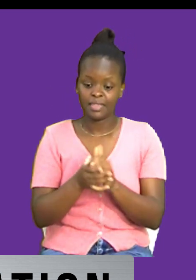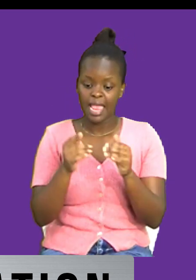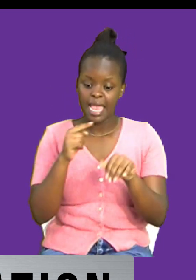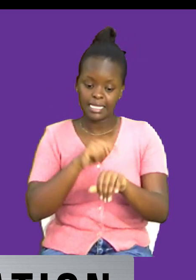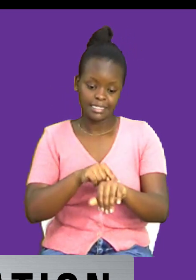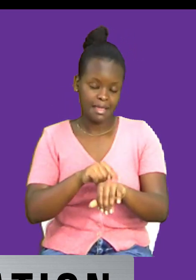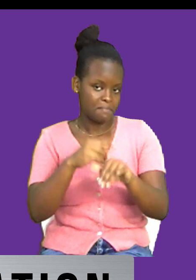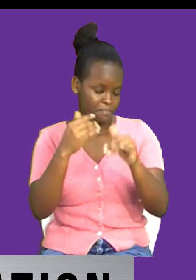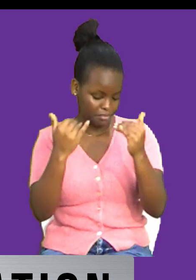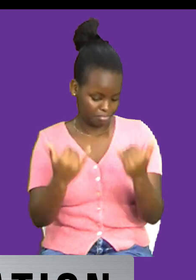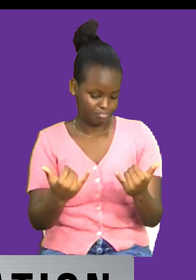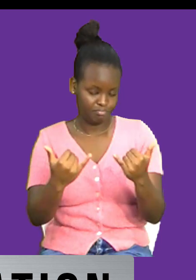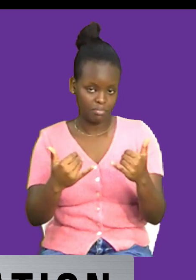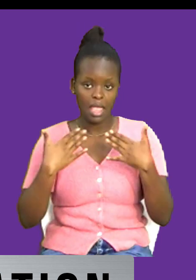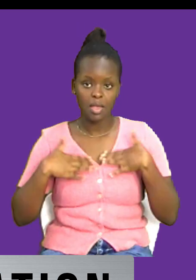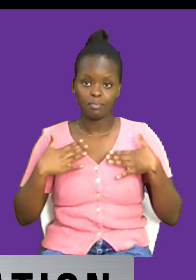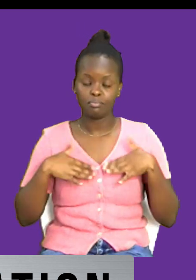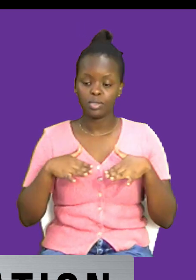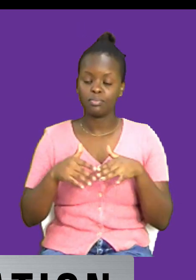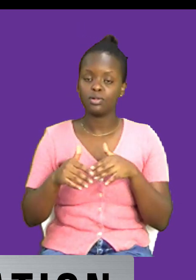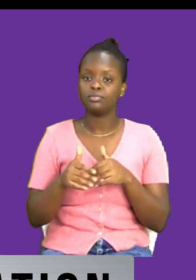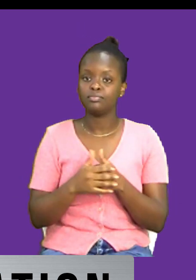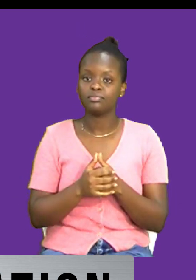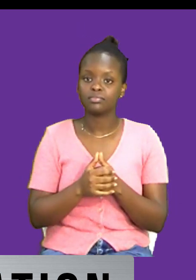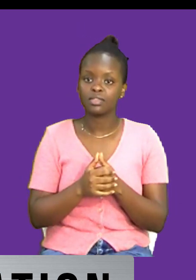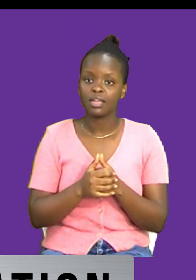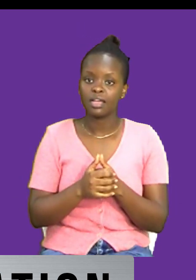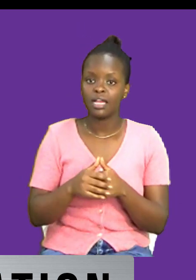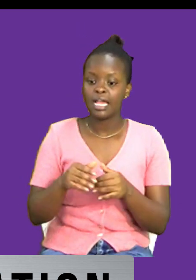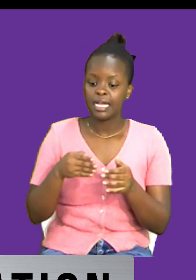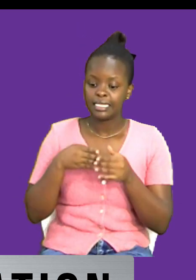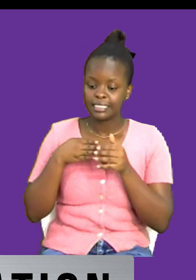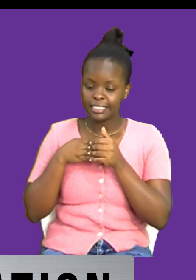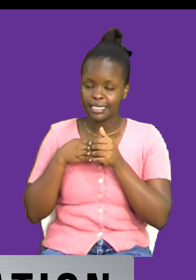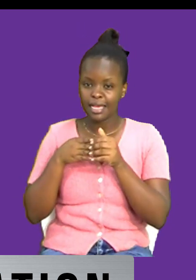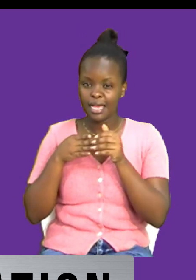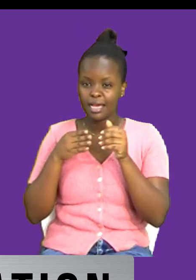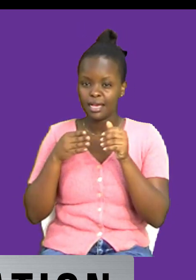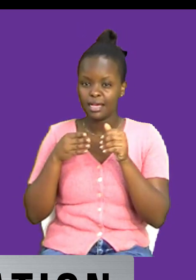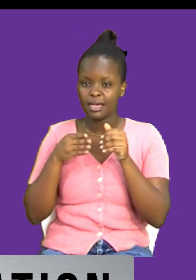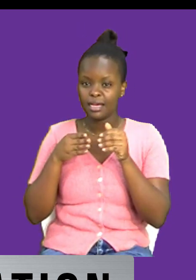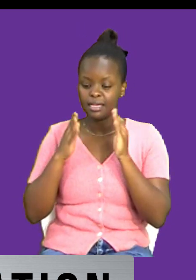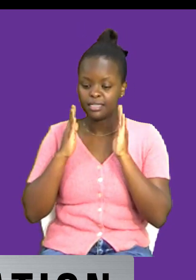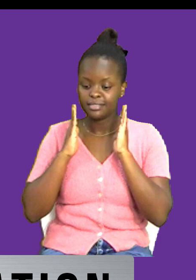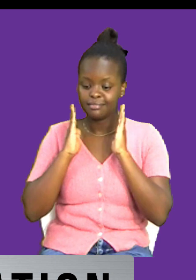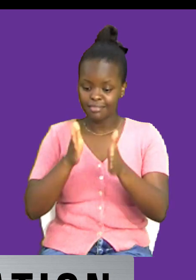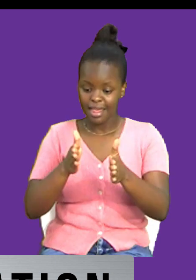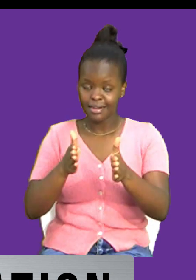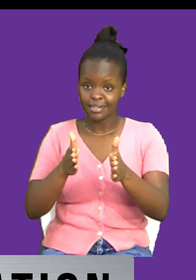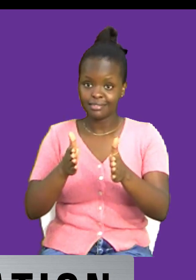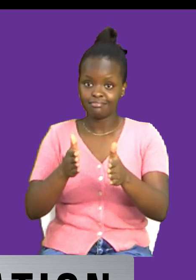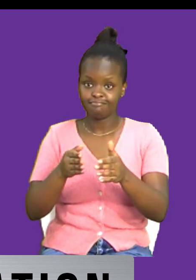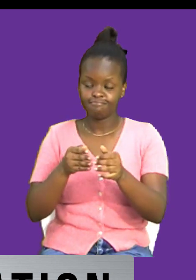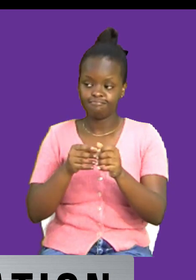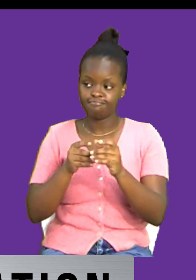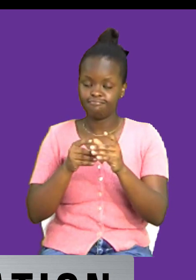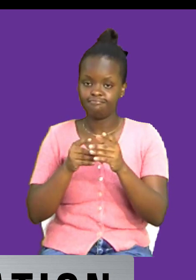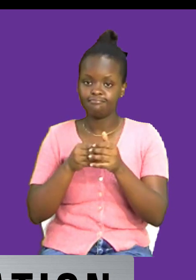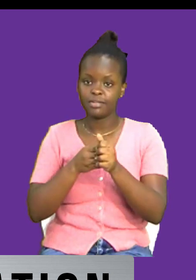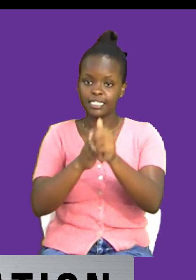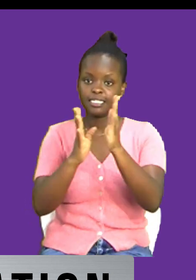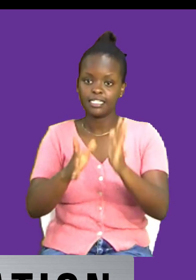now to actually activate what we call the direct leadership. I'm talking about a referendum. It is important that, and Free